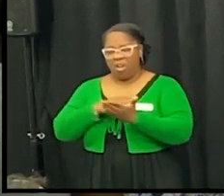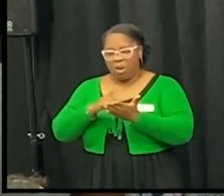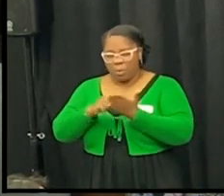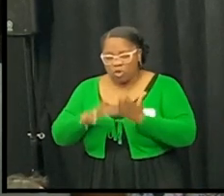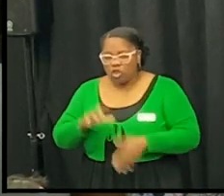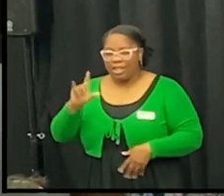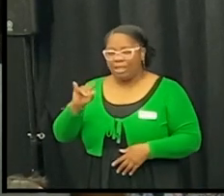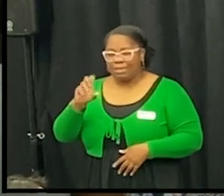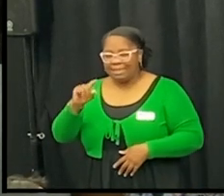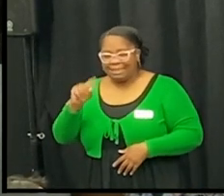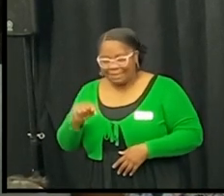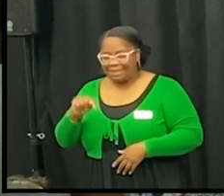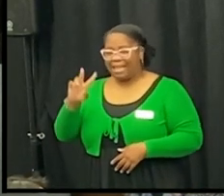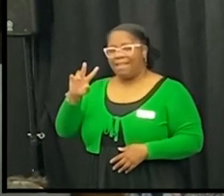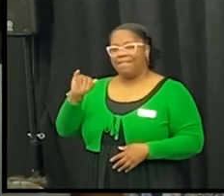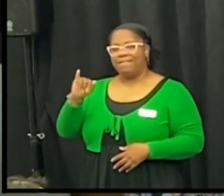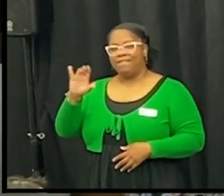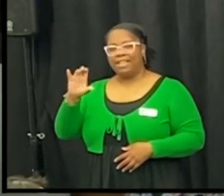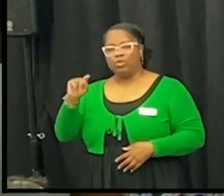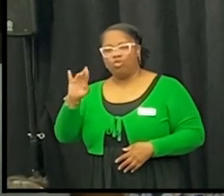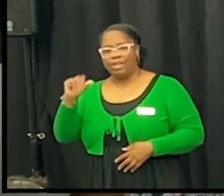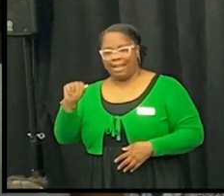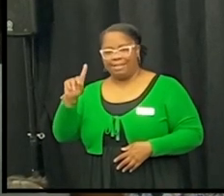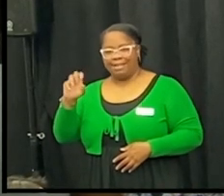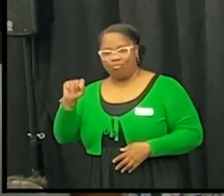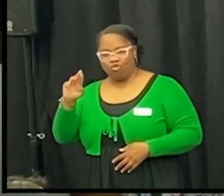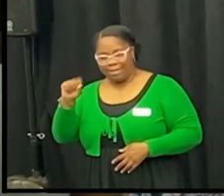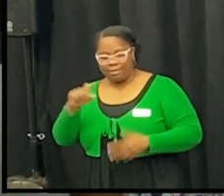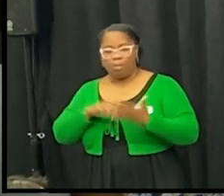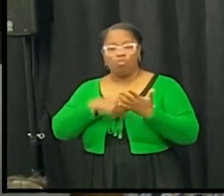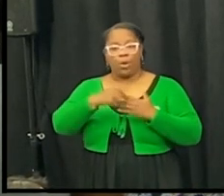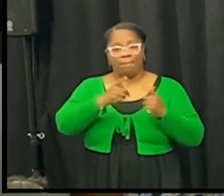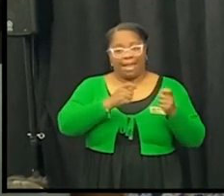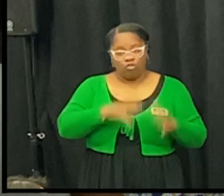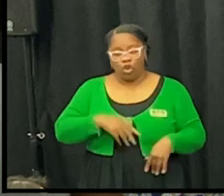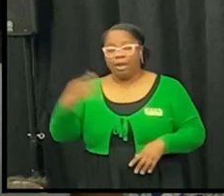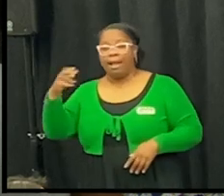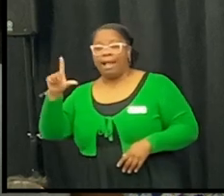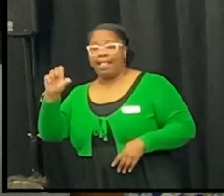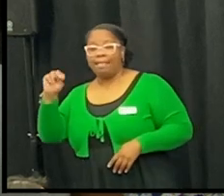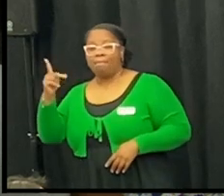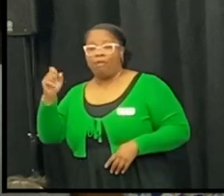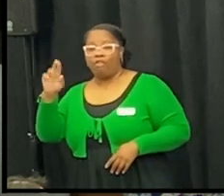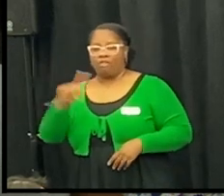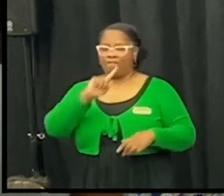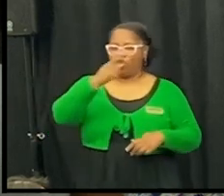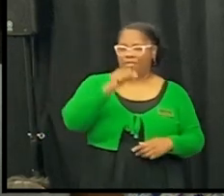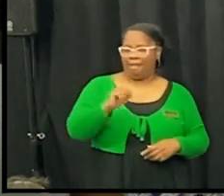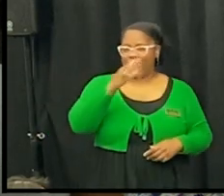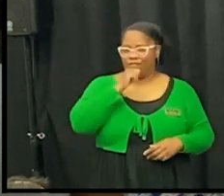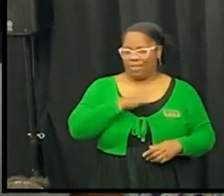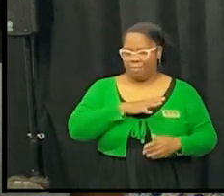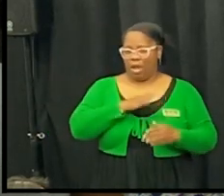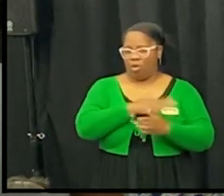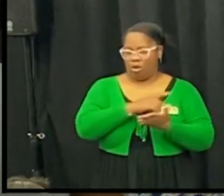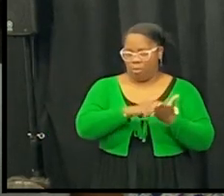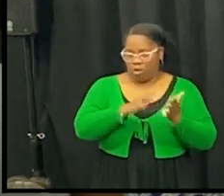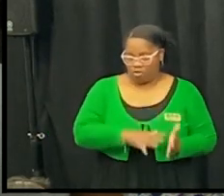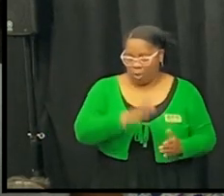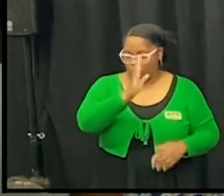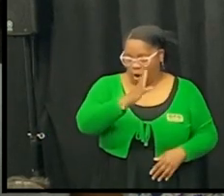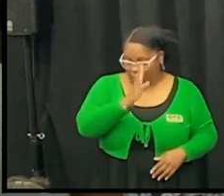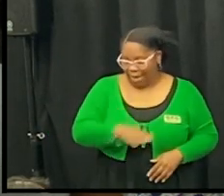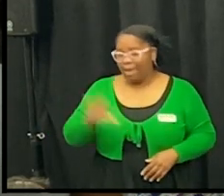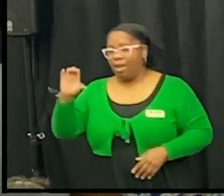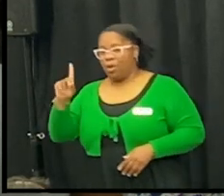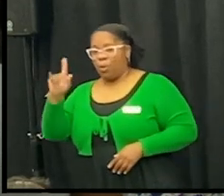of Maestra, Victoria Detres, program manager for Rise, Helen Park, first Asian female composer on Broadway,